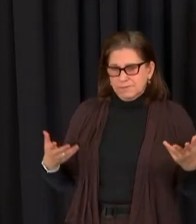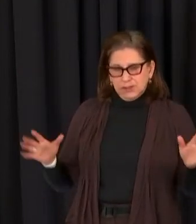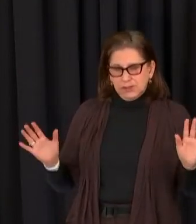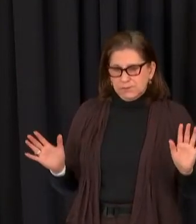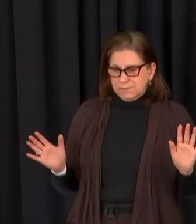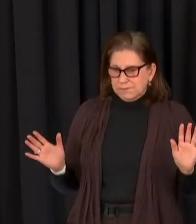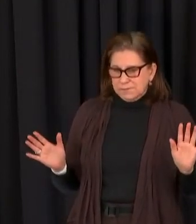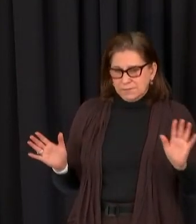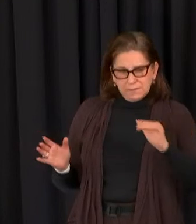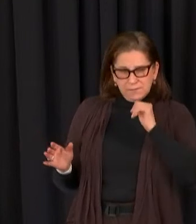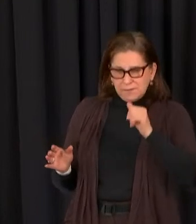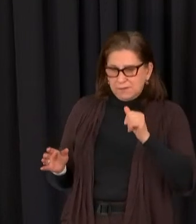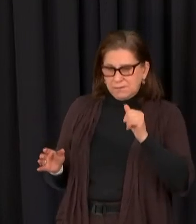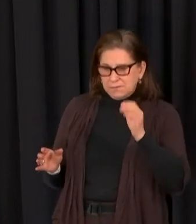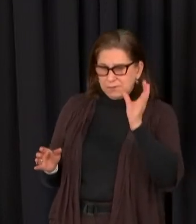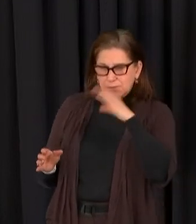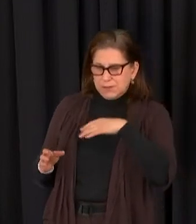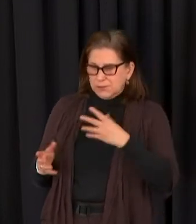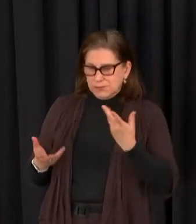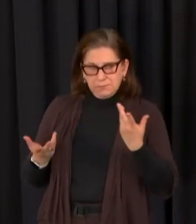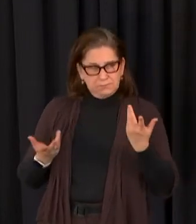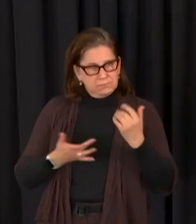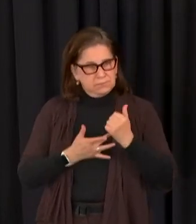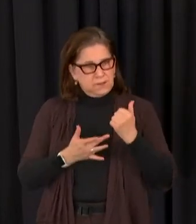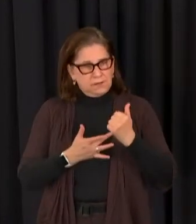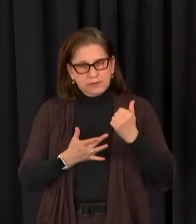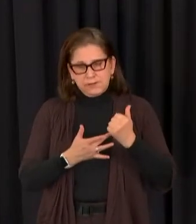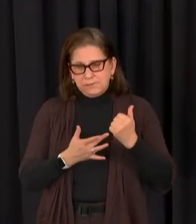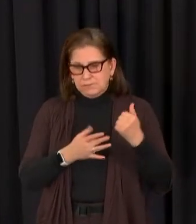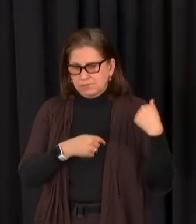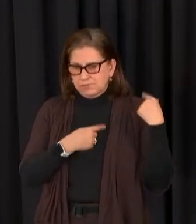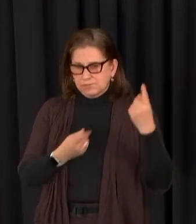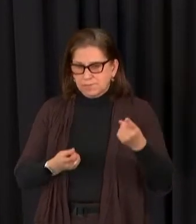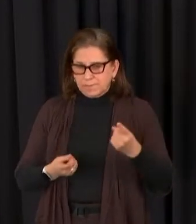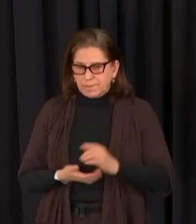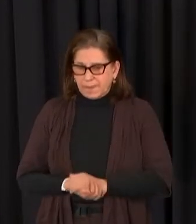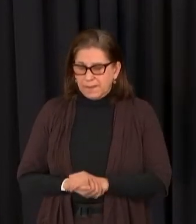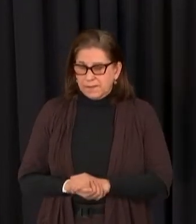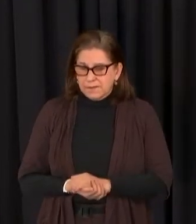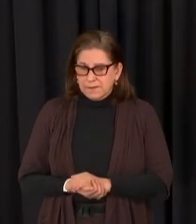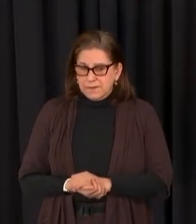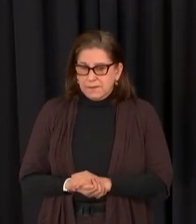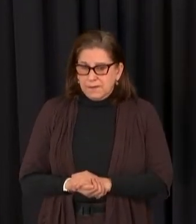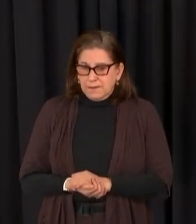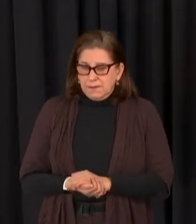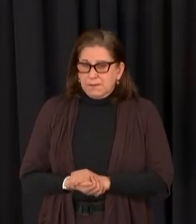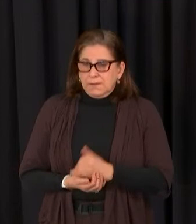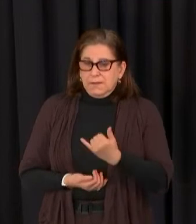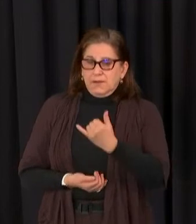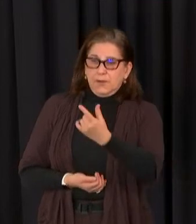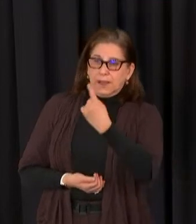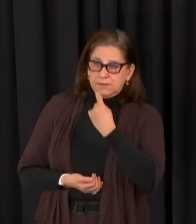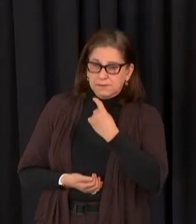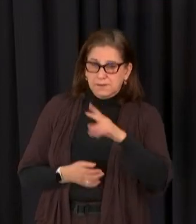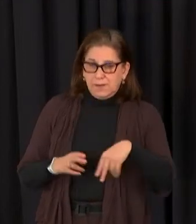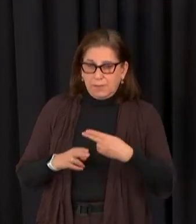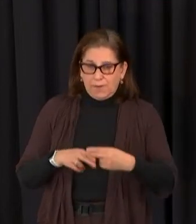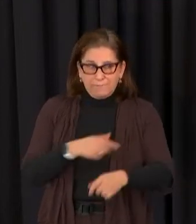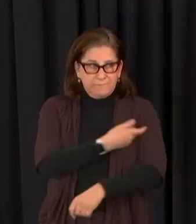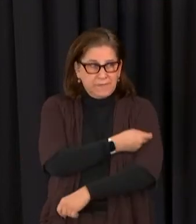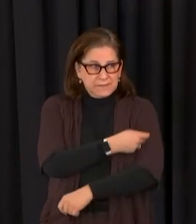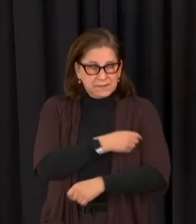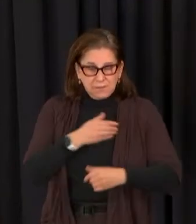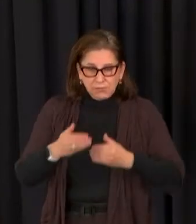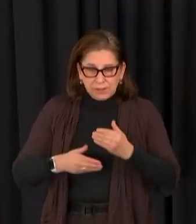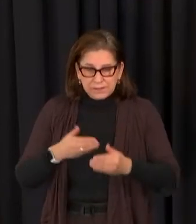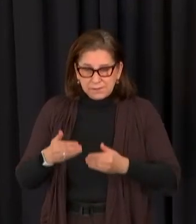the technology space. And if you're more broadly asking about how the vaccination process is moving in the